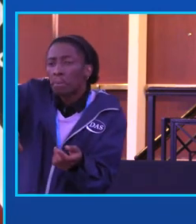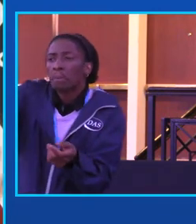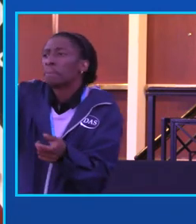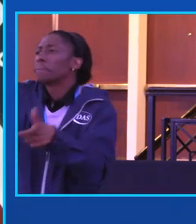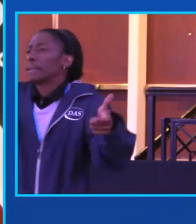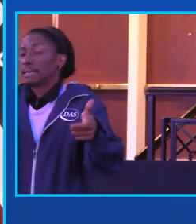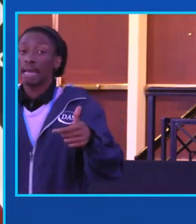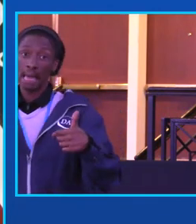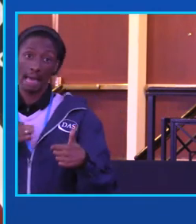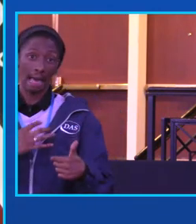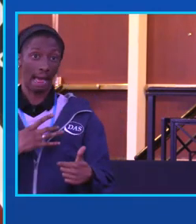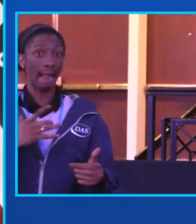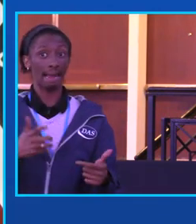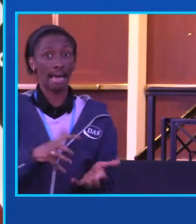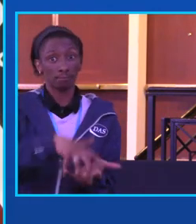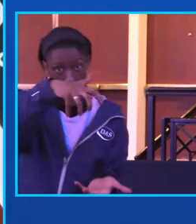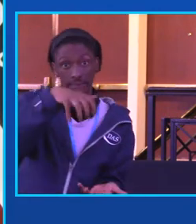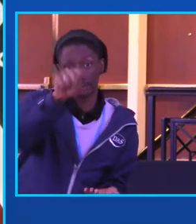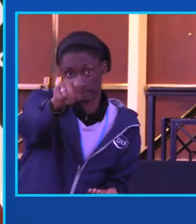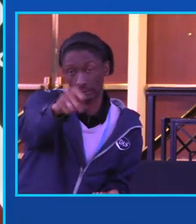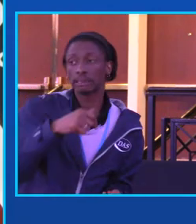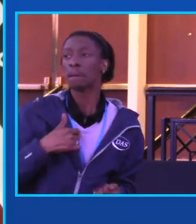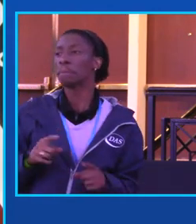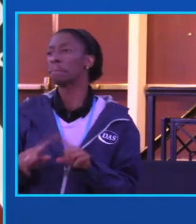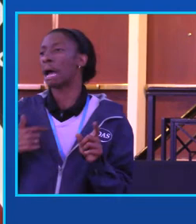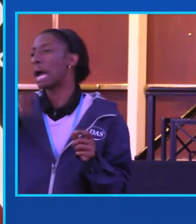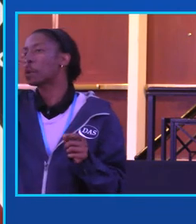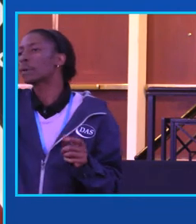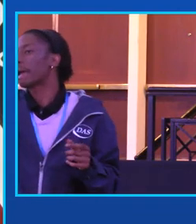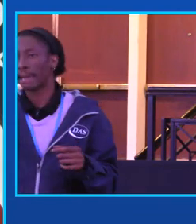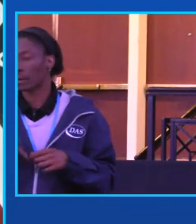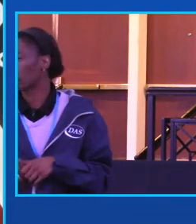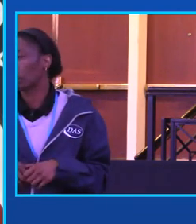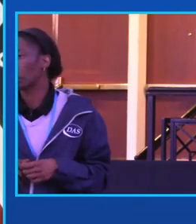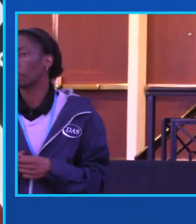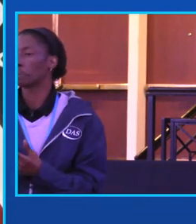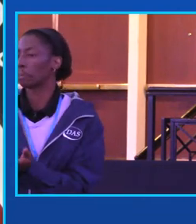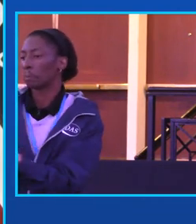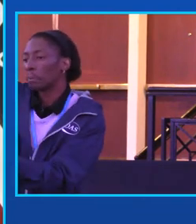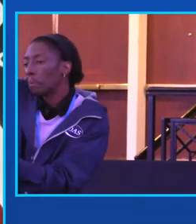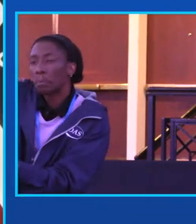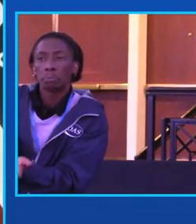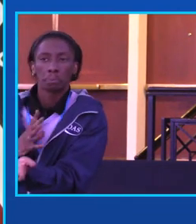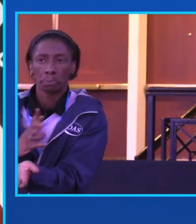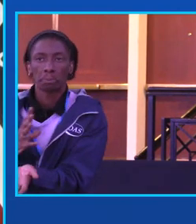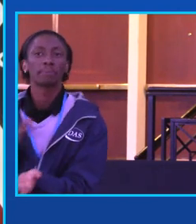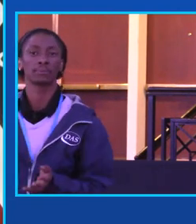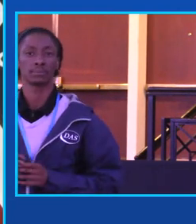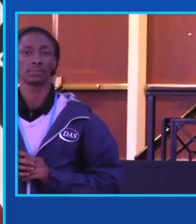I like bigger ones, but I don't care how big your how small your contribution is.